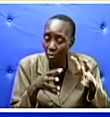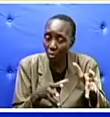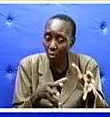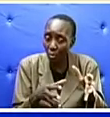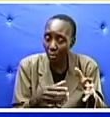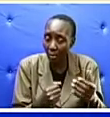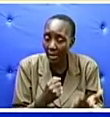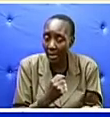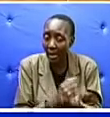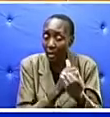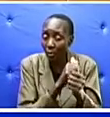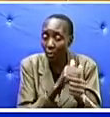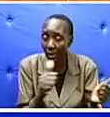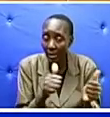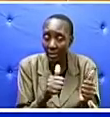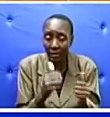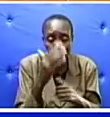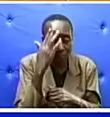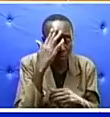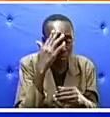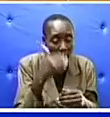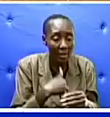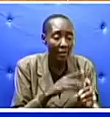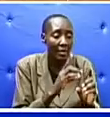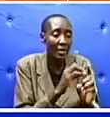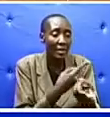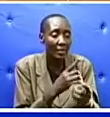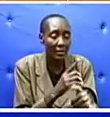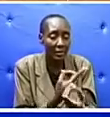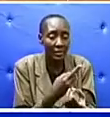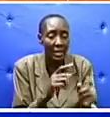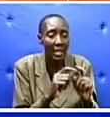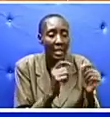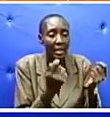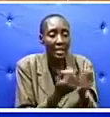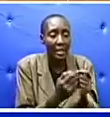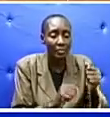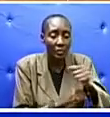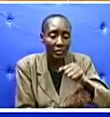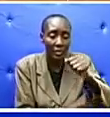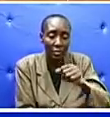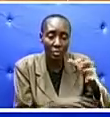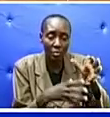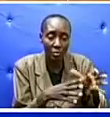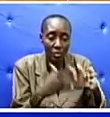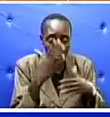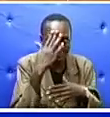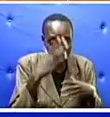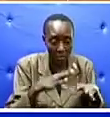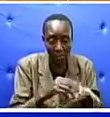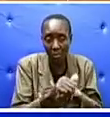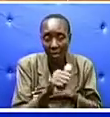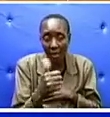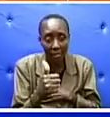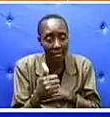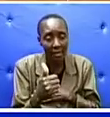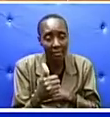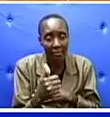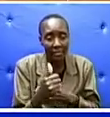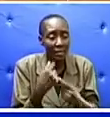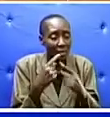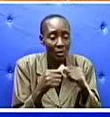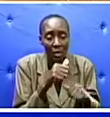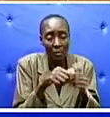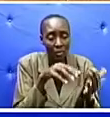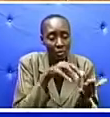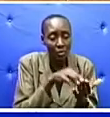like, you know, we have different kind of support groups. There's support groups for dating. You know, there are those people who've not disclosed their status. Mm-hmm. So they